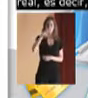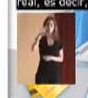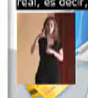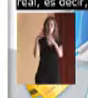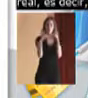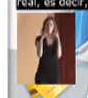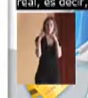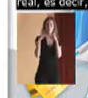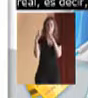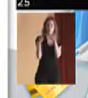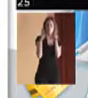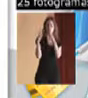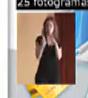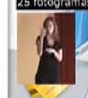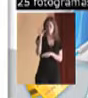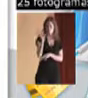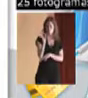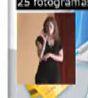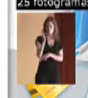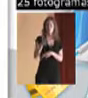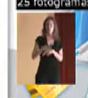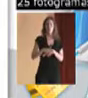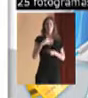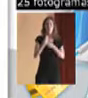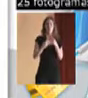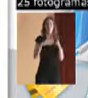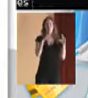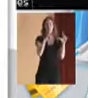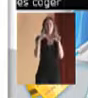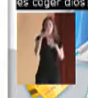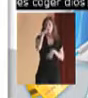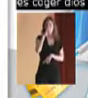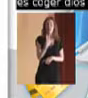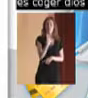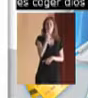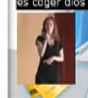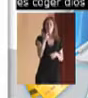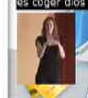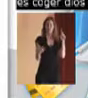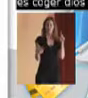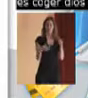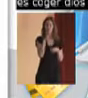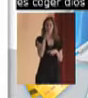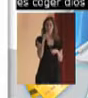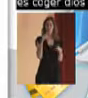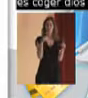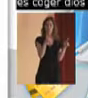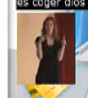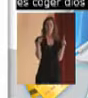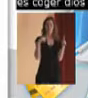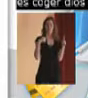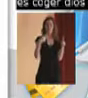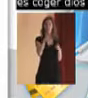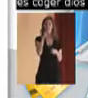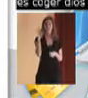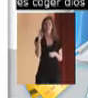than 25 photograms per second. And what we do is take 2 images, slightly out